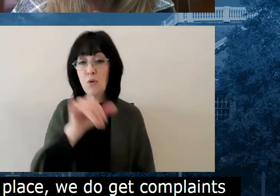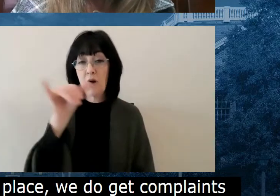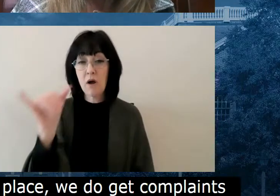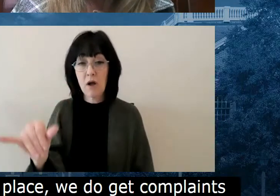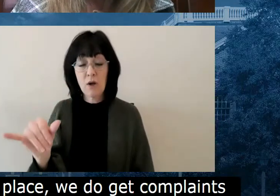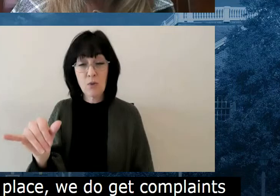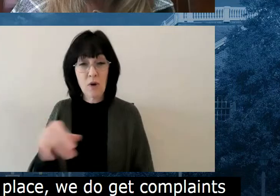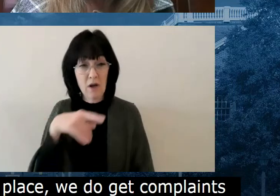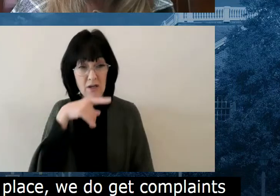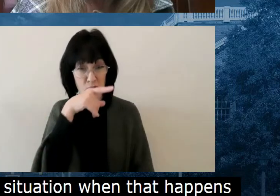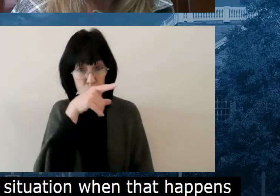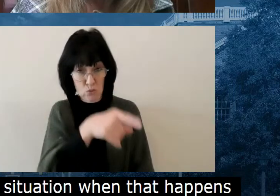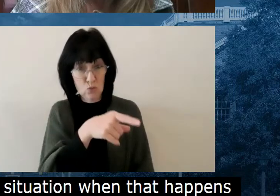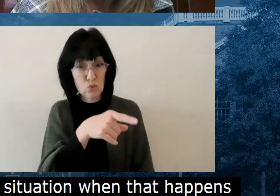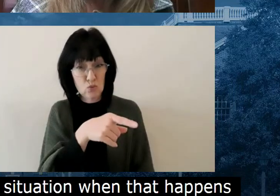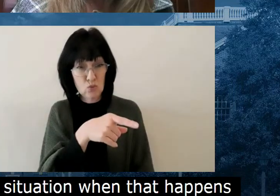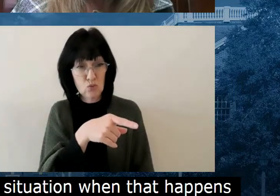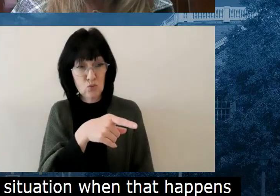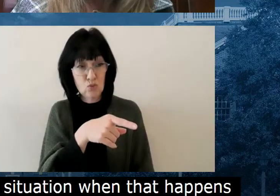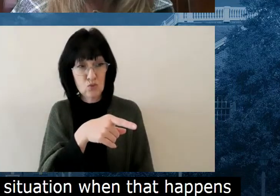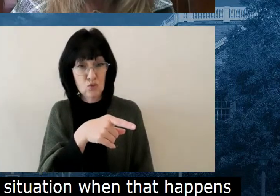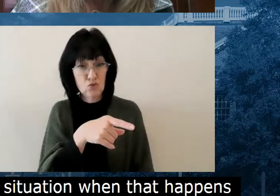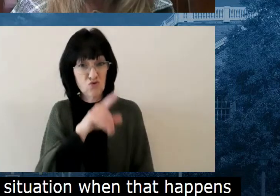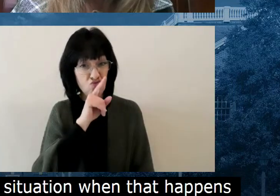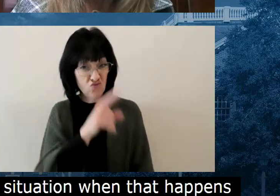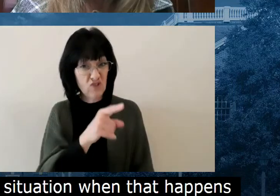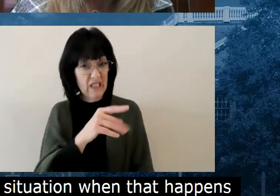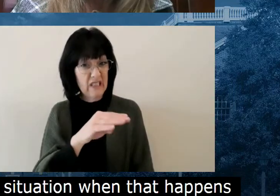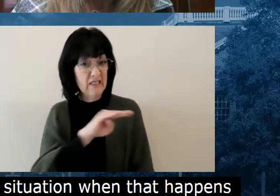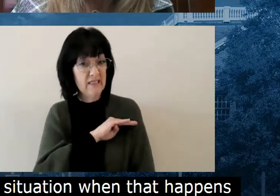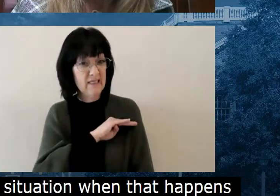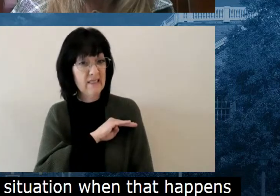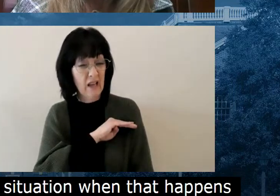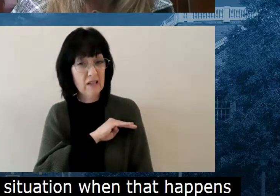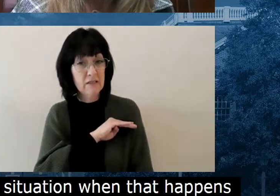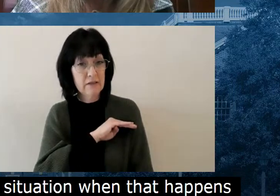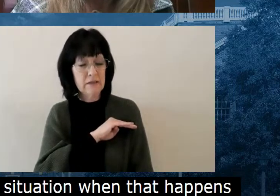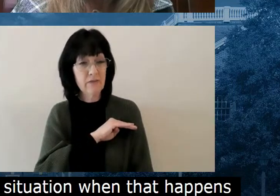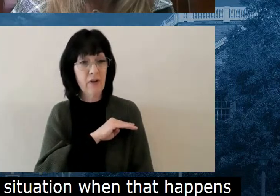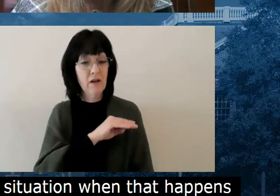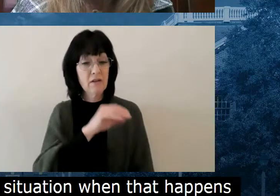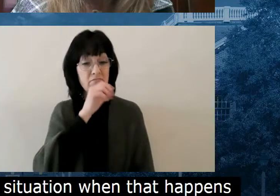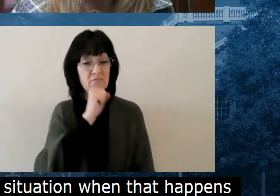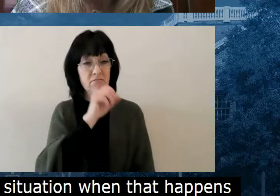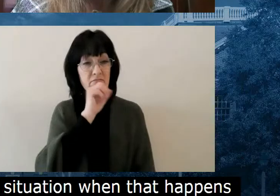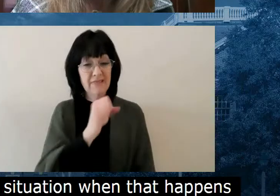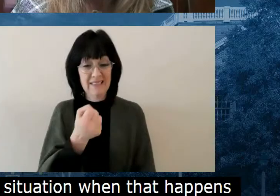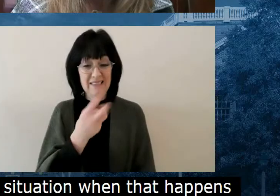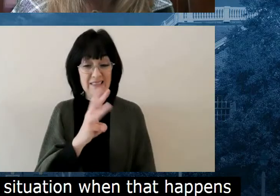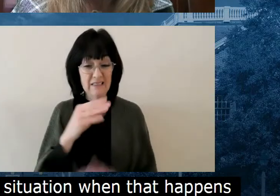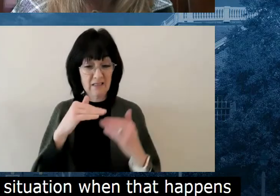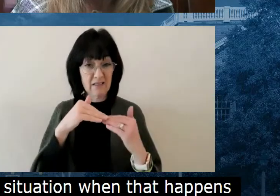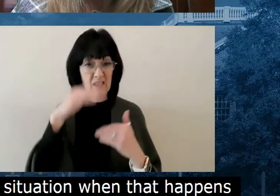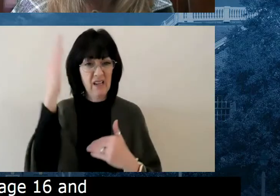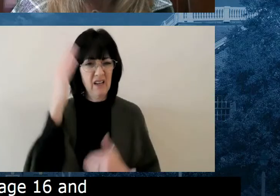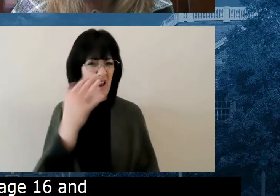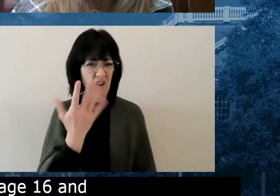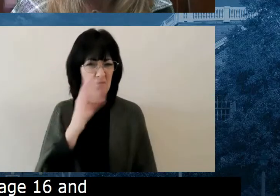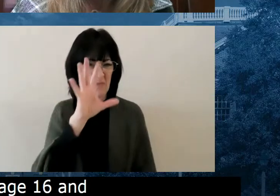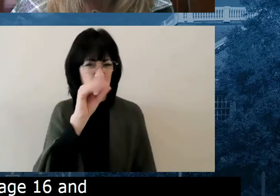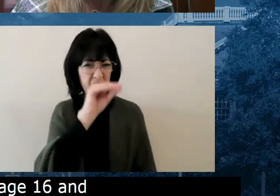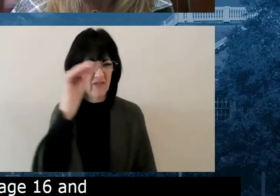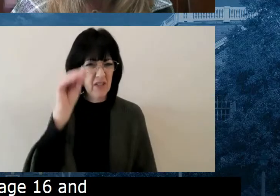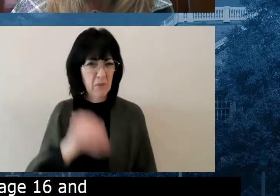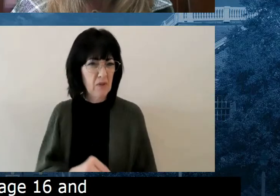barely half of eligible people age 16 and above have had one shot? Should we be higher at this point? And why aren't we close